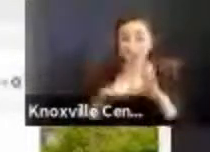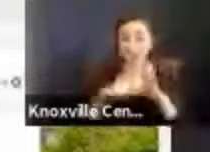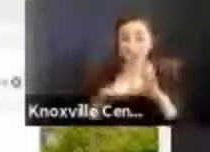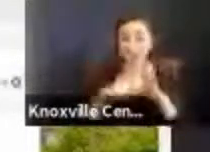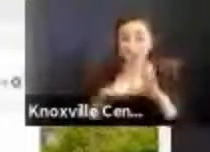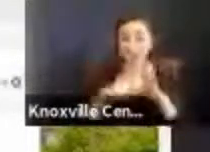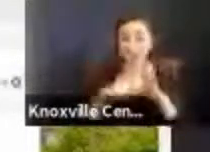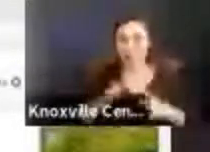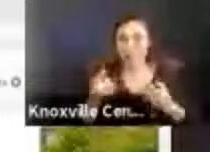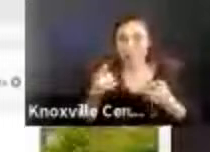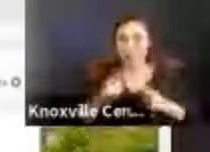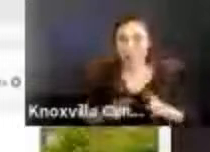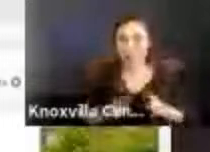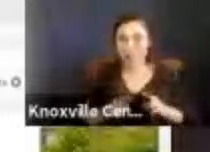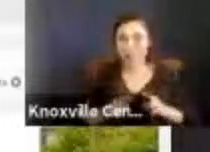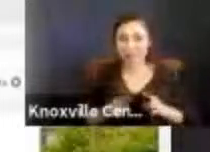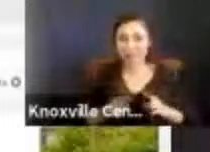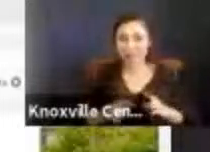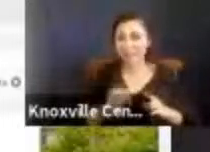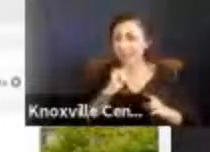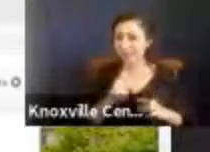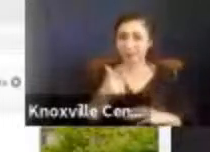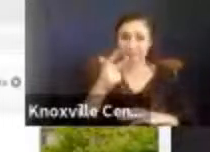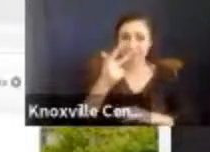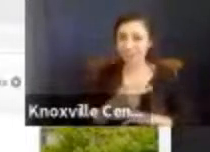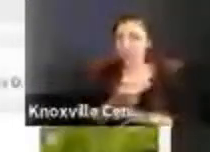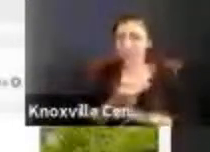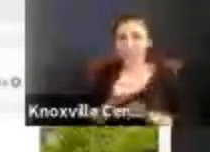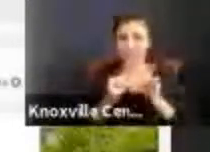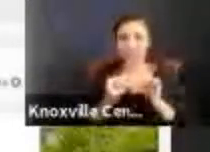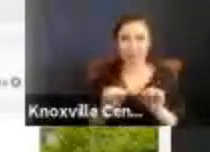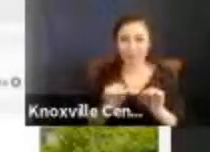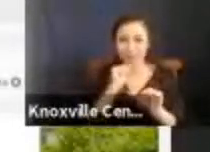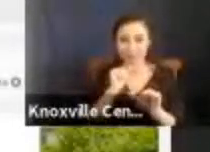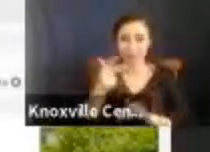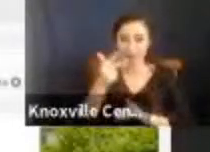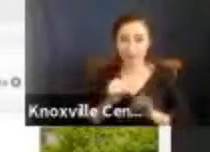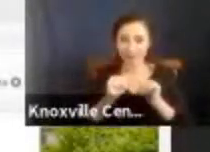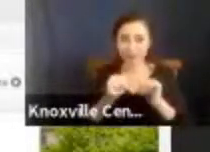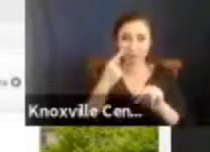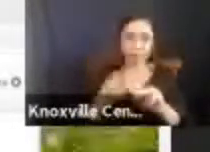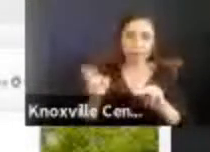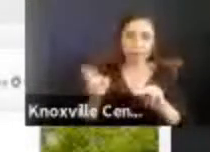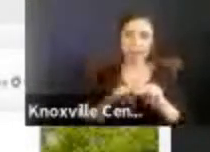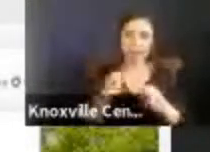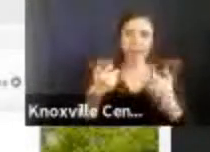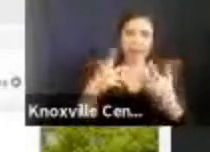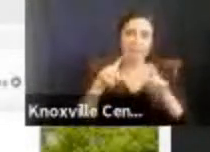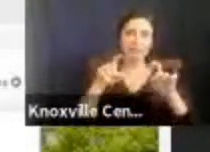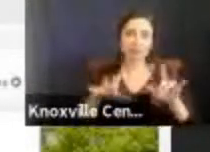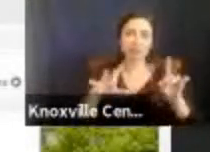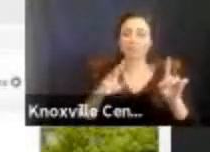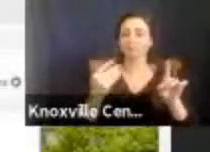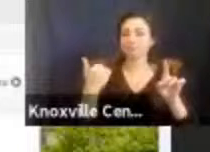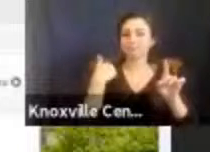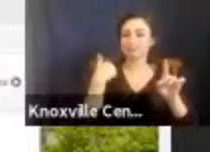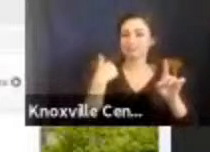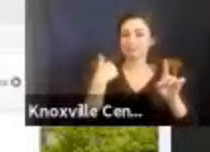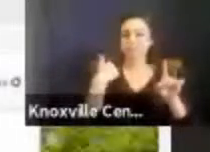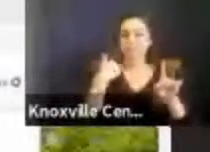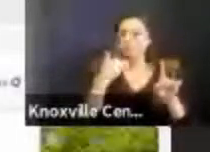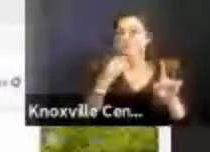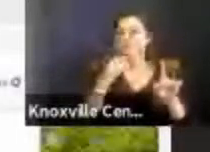conducted, but they were not on 3 consecutive days. Last week, we had this benchmark at a cautious green due to flags we